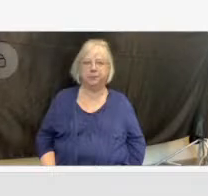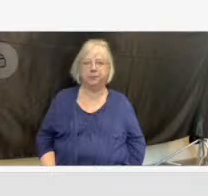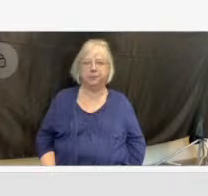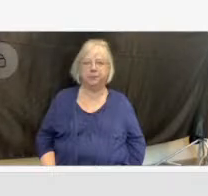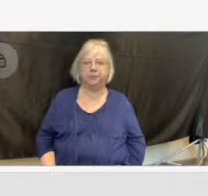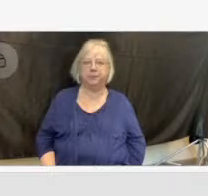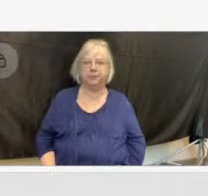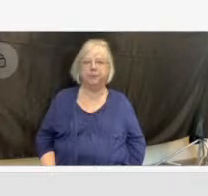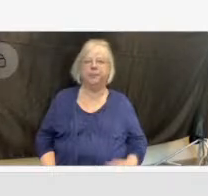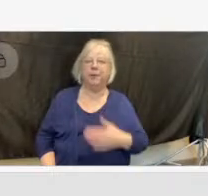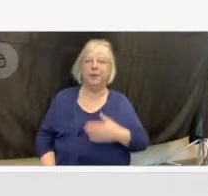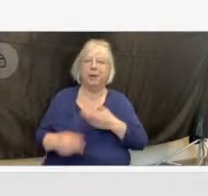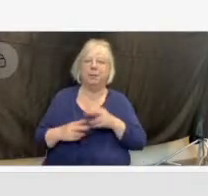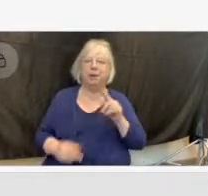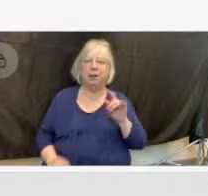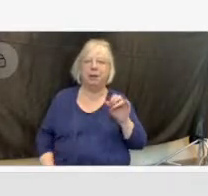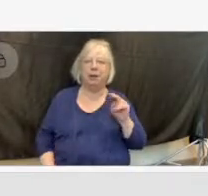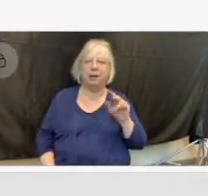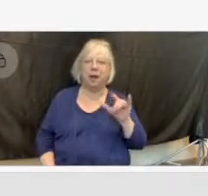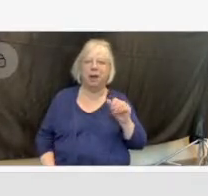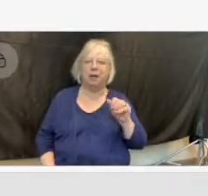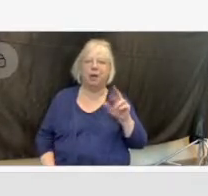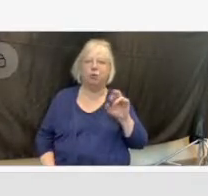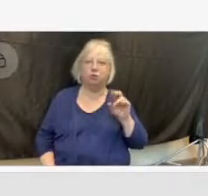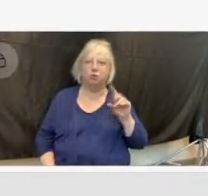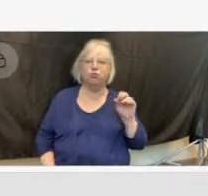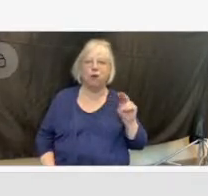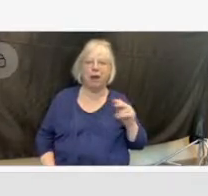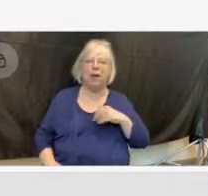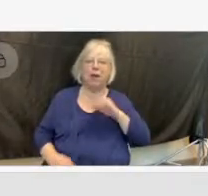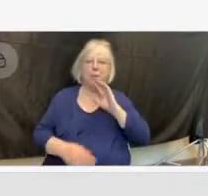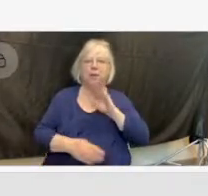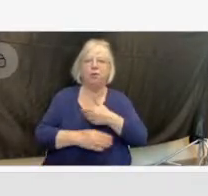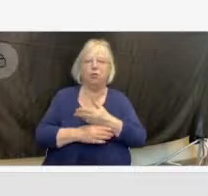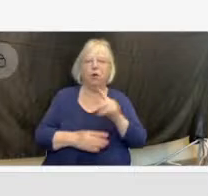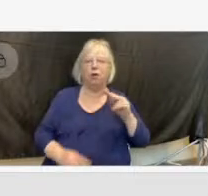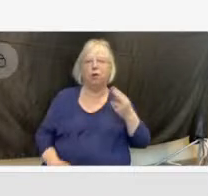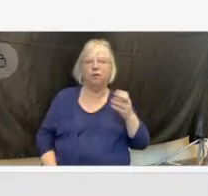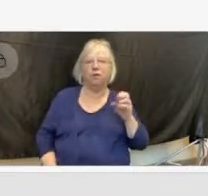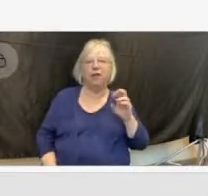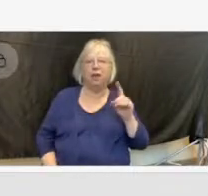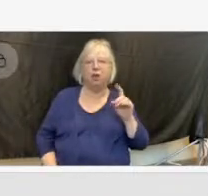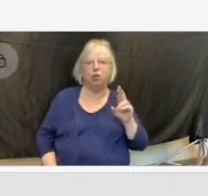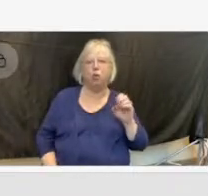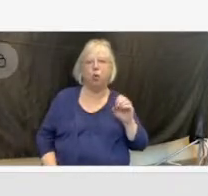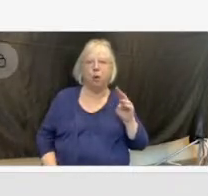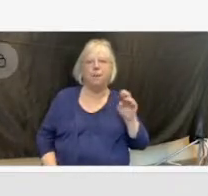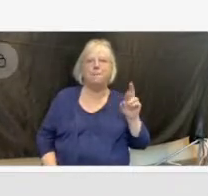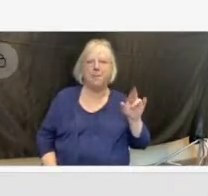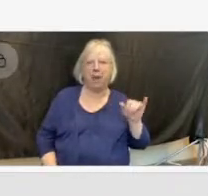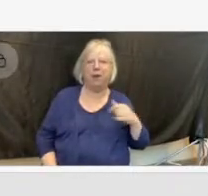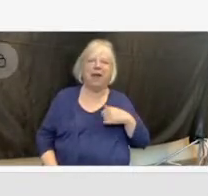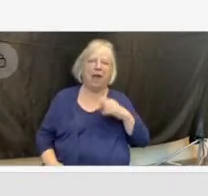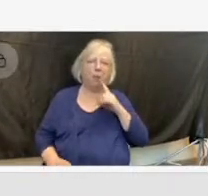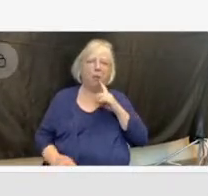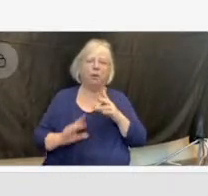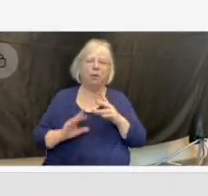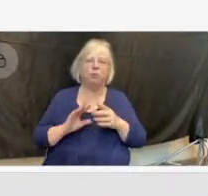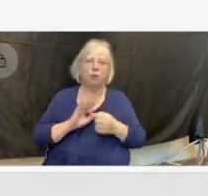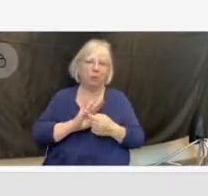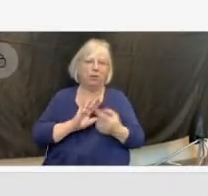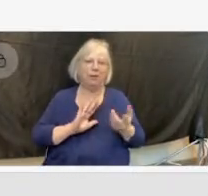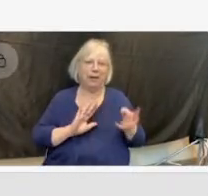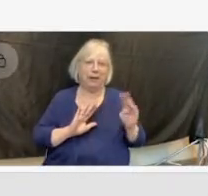My name is Tanya Berry Redden. I am the daughter of Theodore Berry, so I will be speaking on his behalf. And